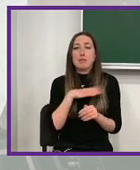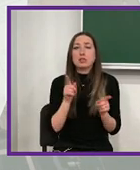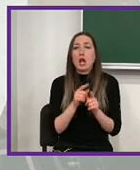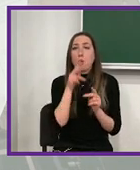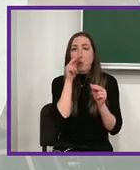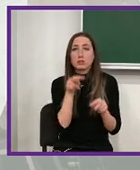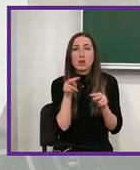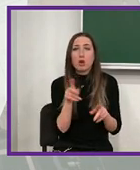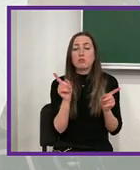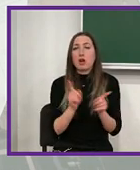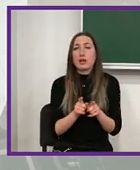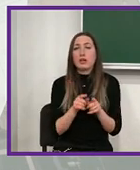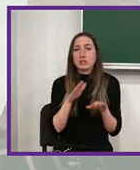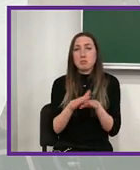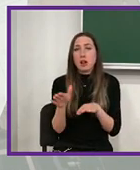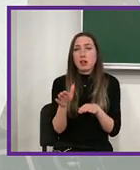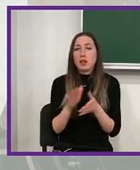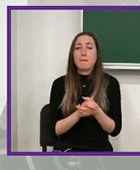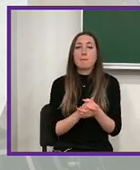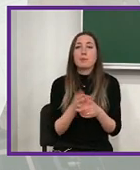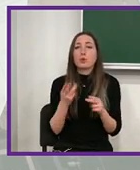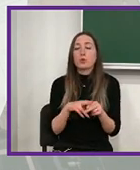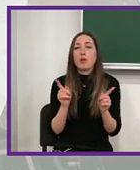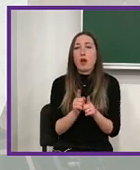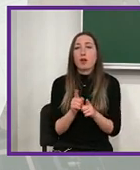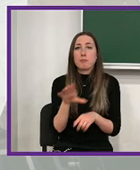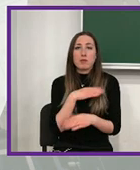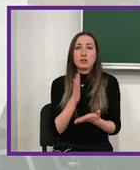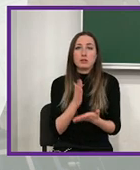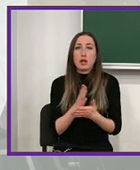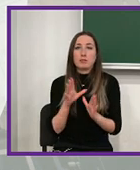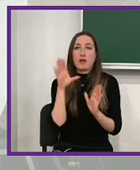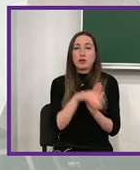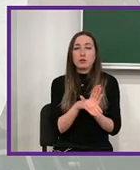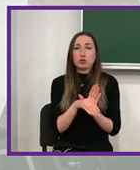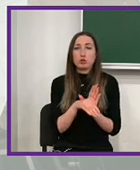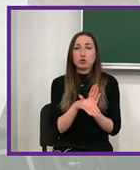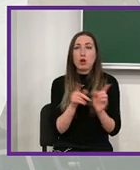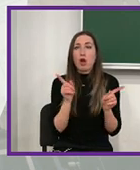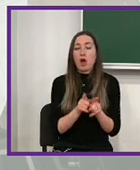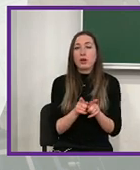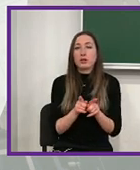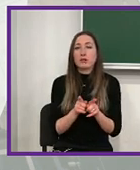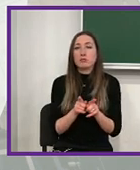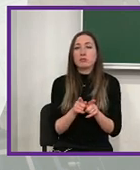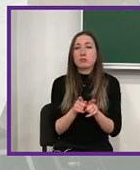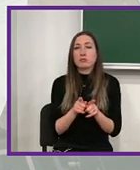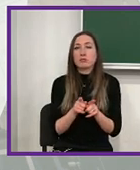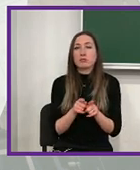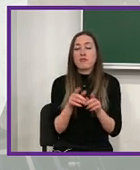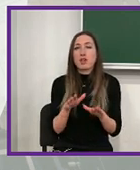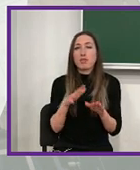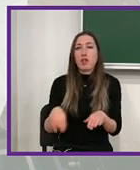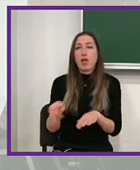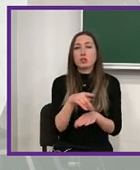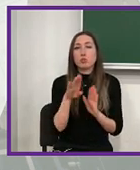board. And we have also implemented, for instance, local programs across Yara, where we have found